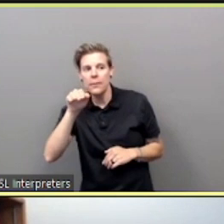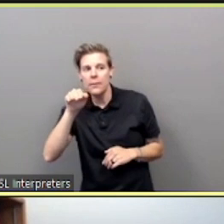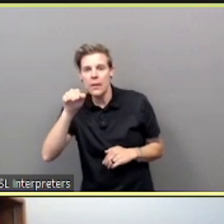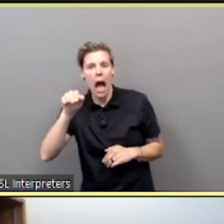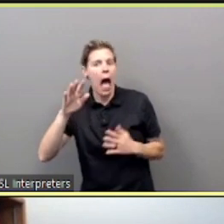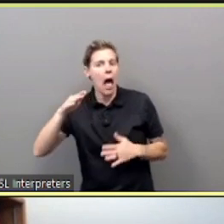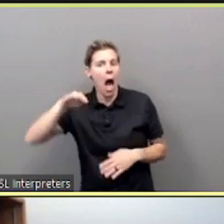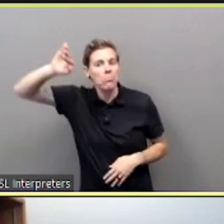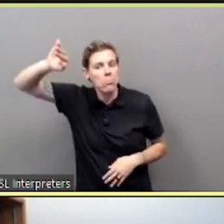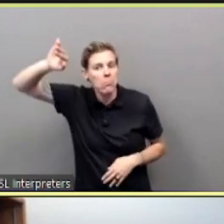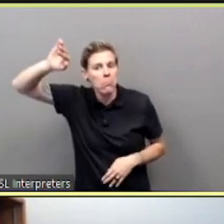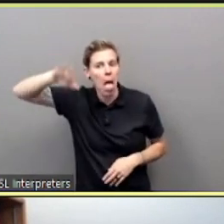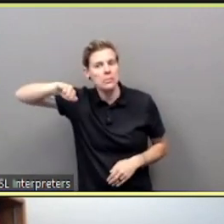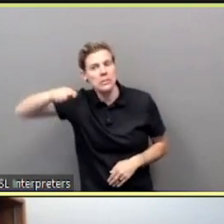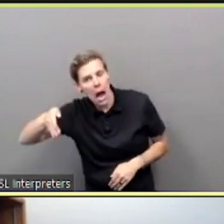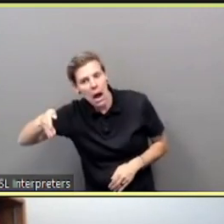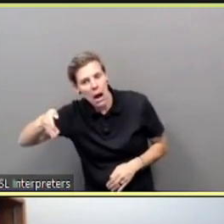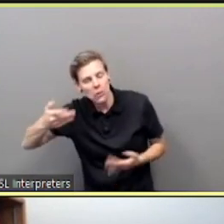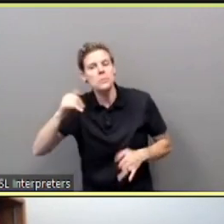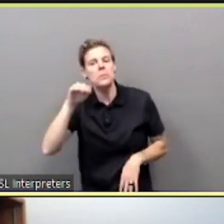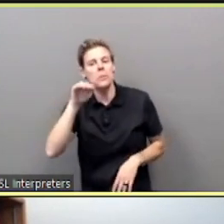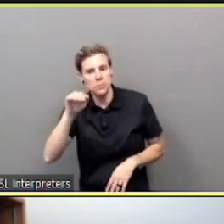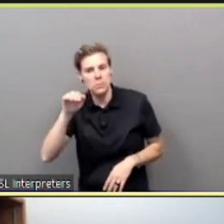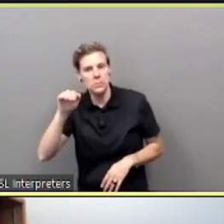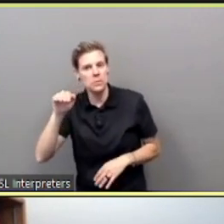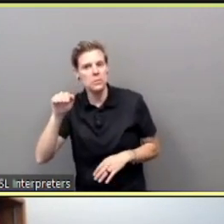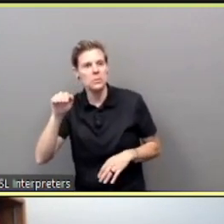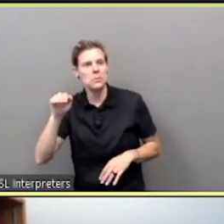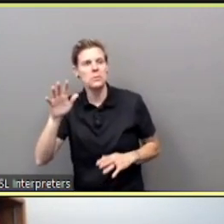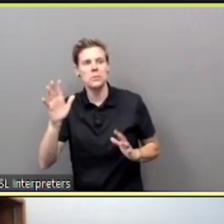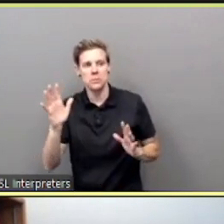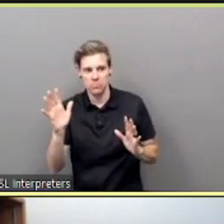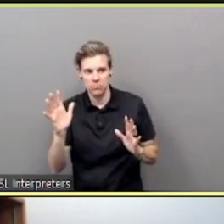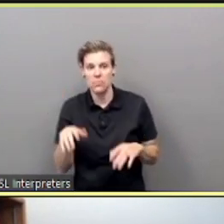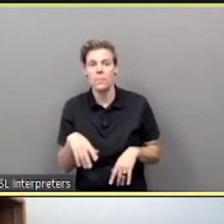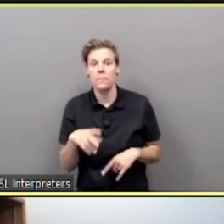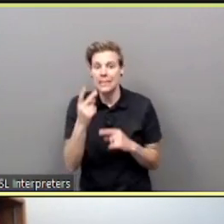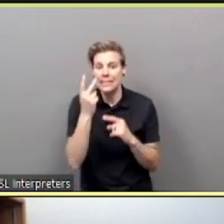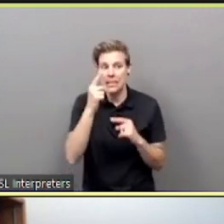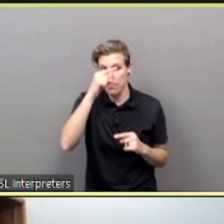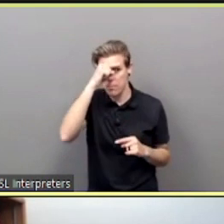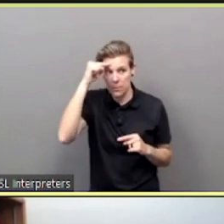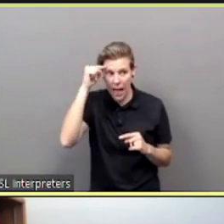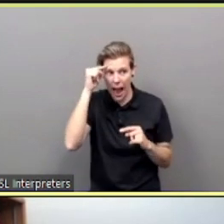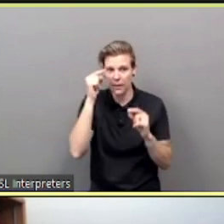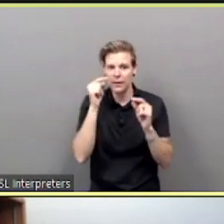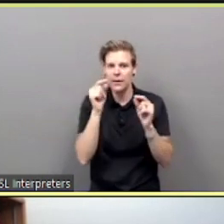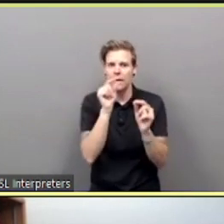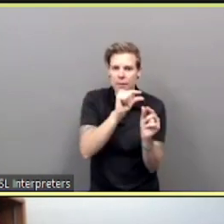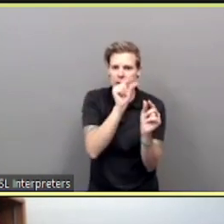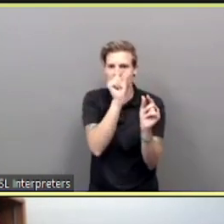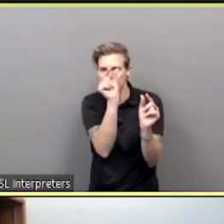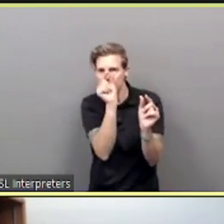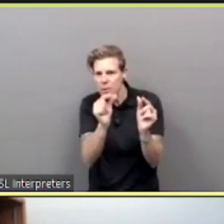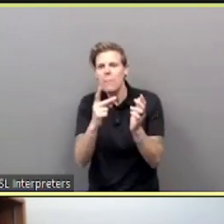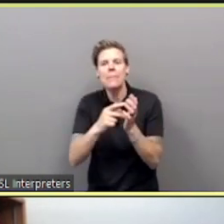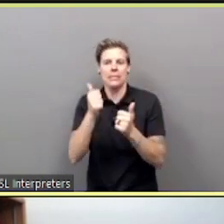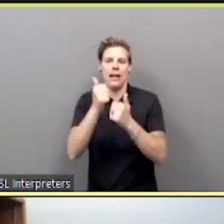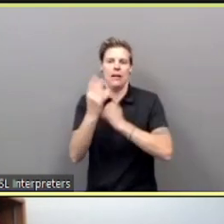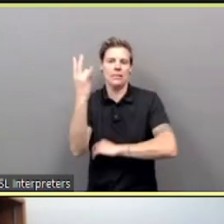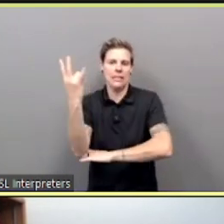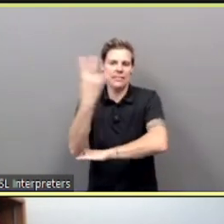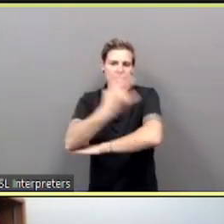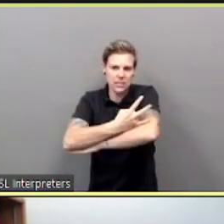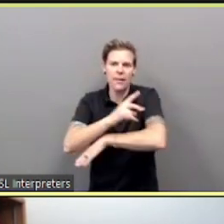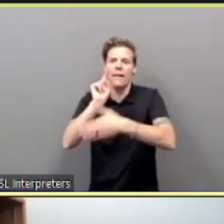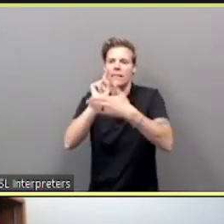7-day moving average, which is this black dotted line. So you see that there's this flattening, and we certainly hope that we see this